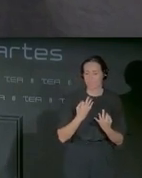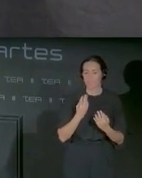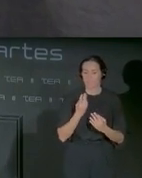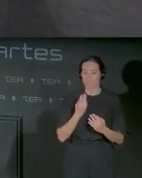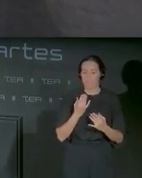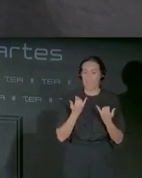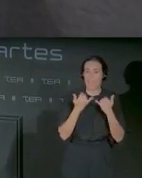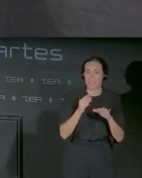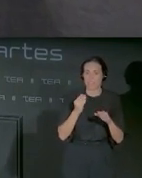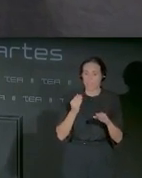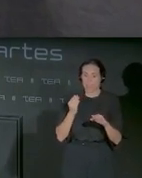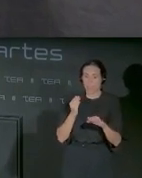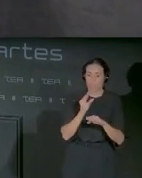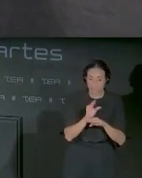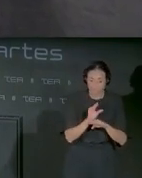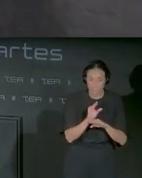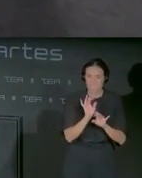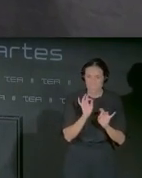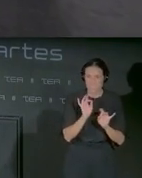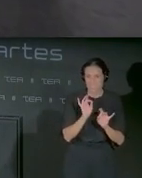funding.